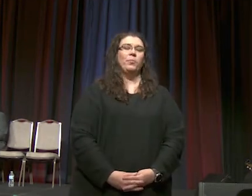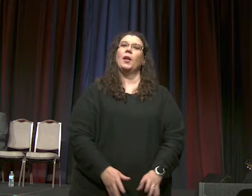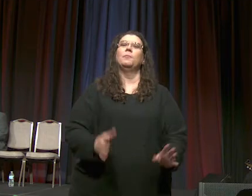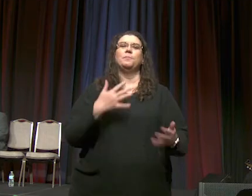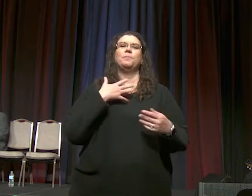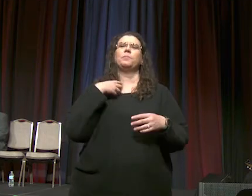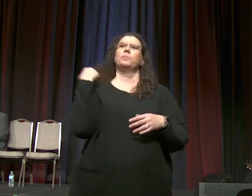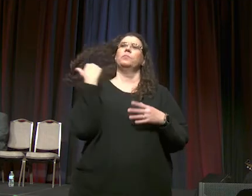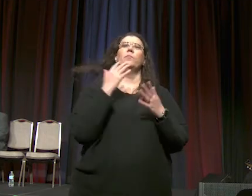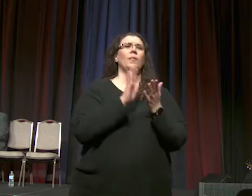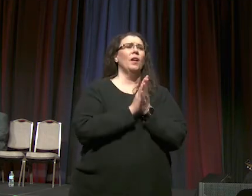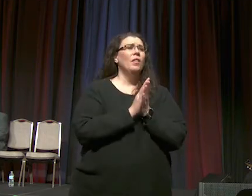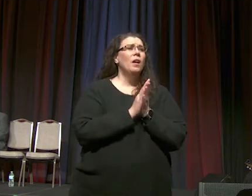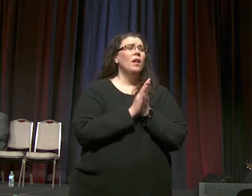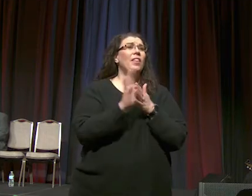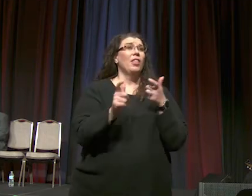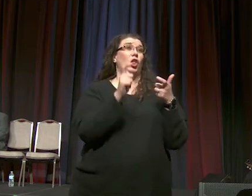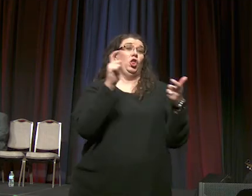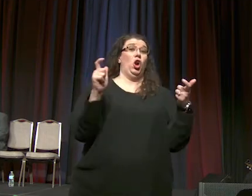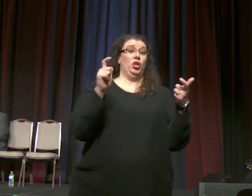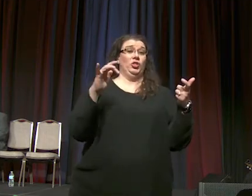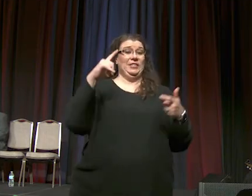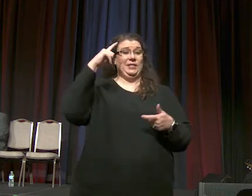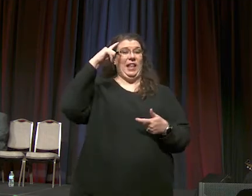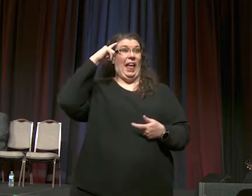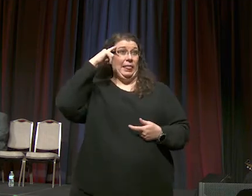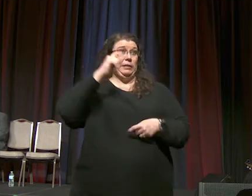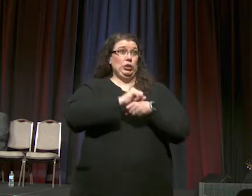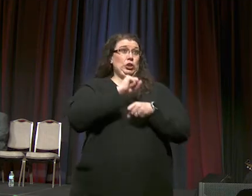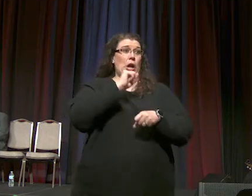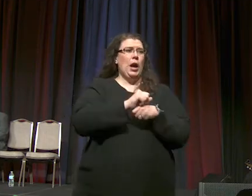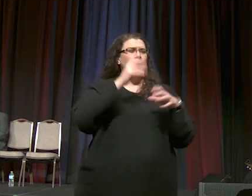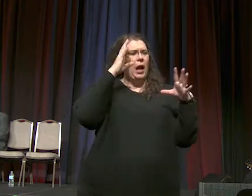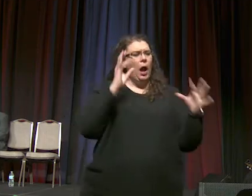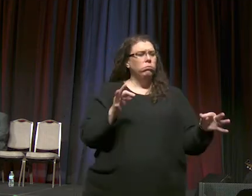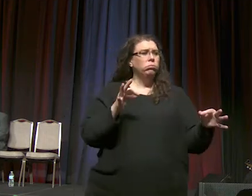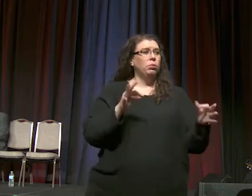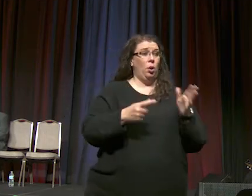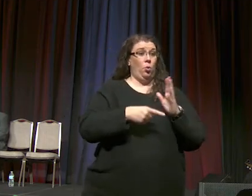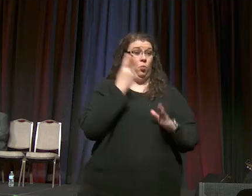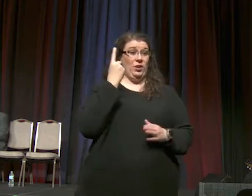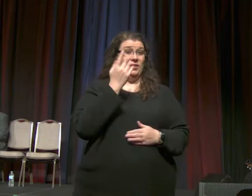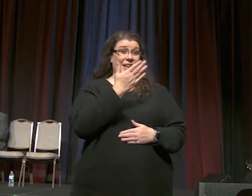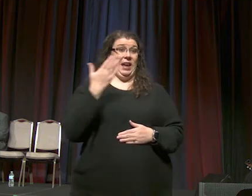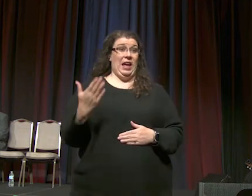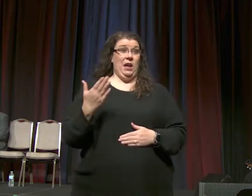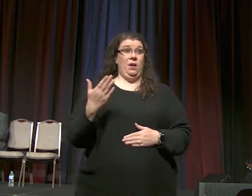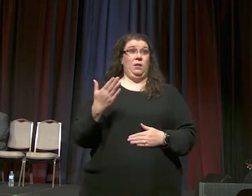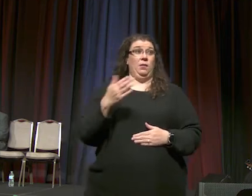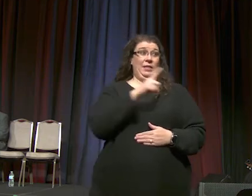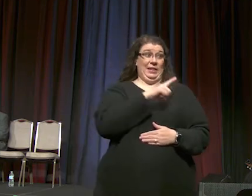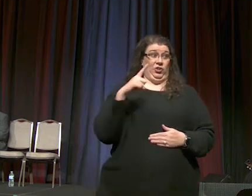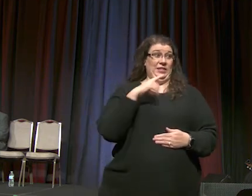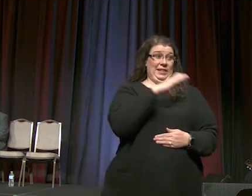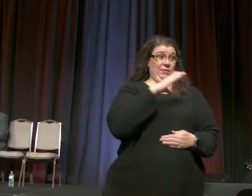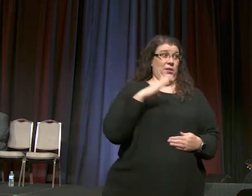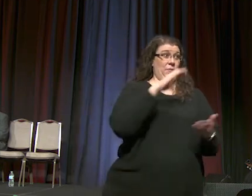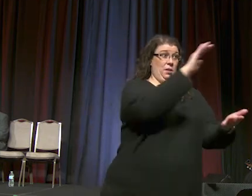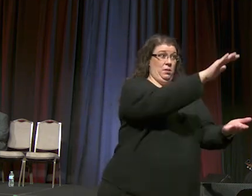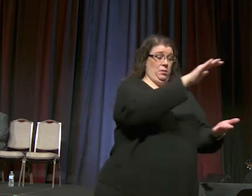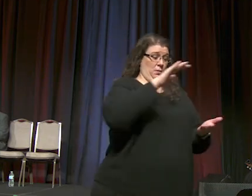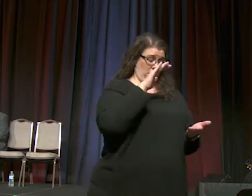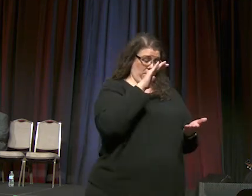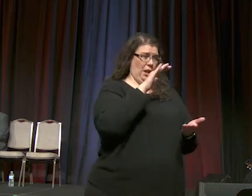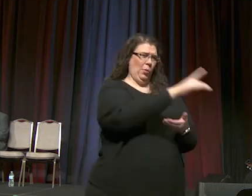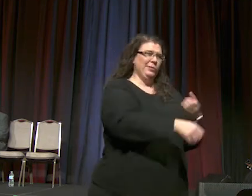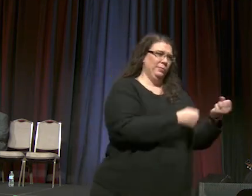And then their largest, I think, job is to determine once an item comes out of legislative committee and was supported